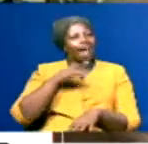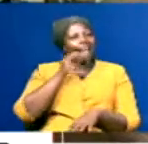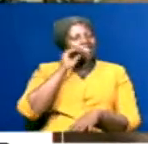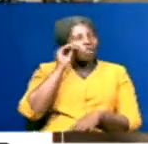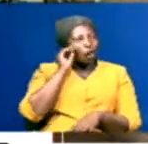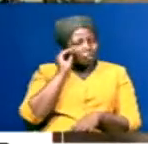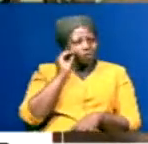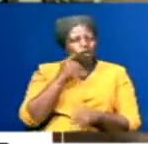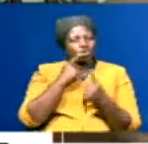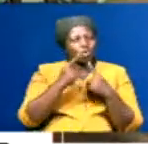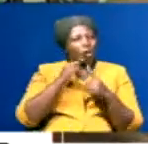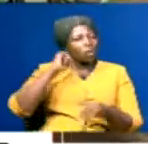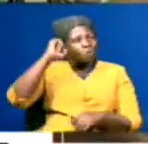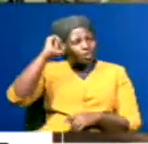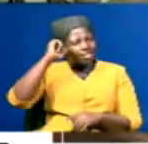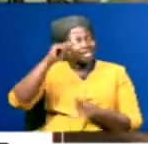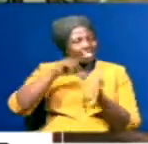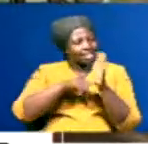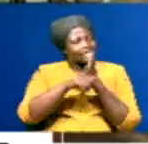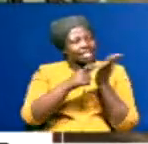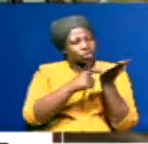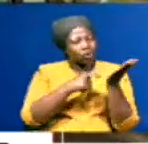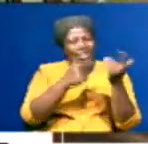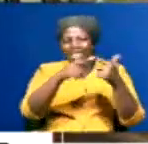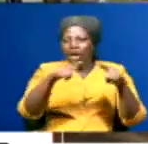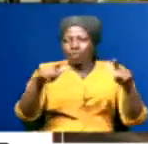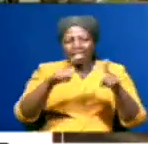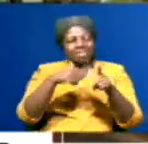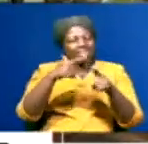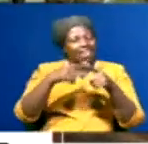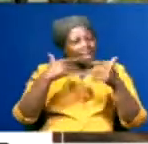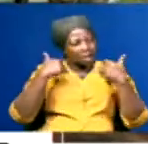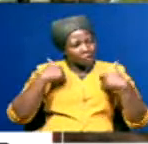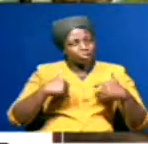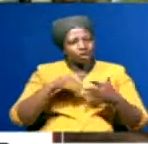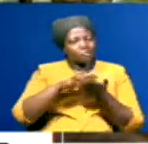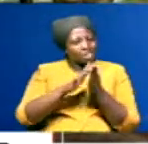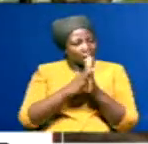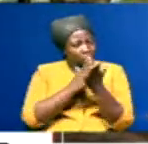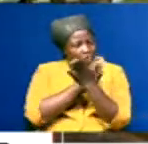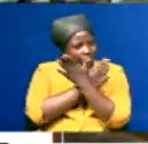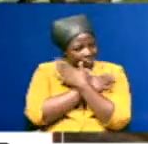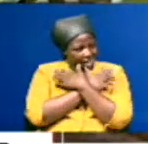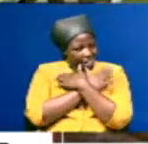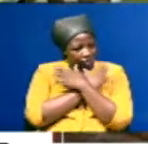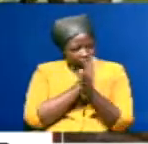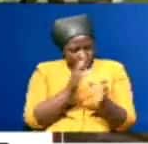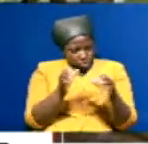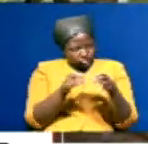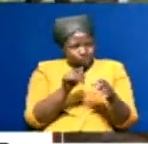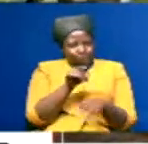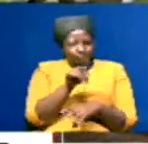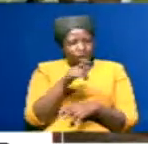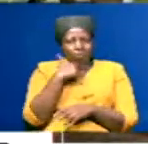And I became a buddy of this group who were coming to the East